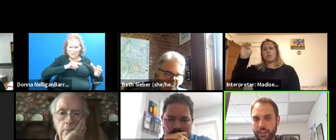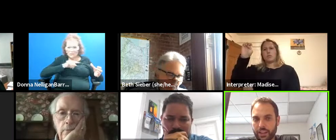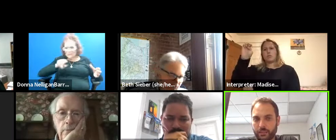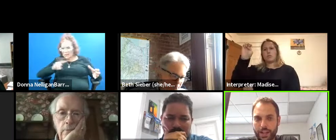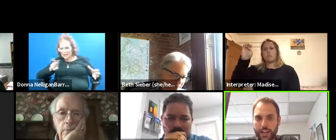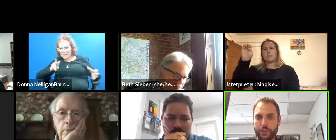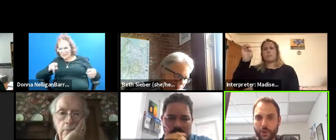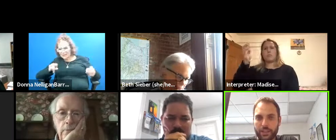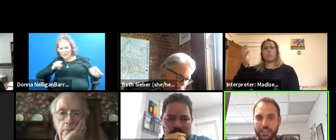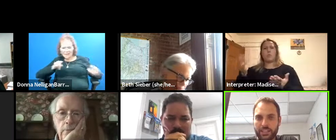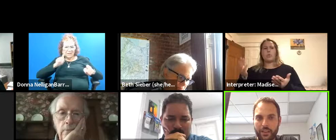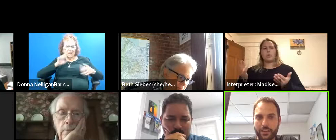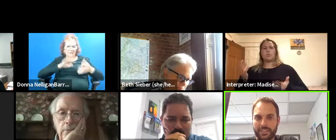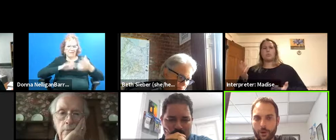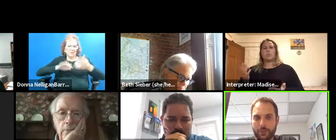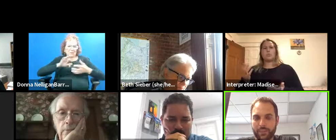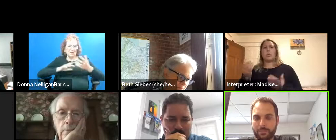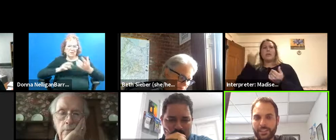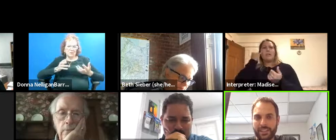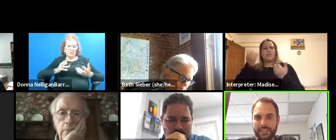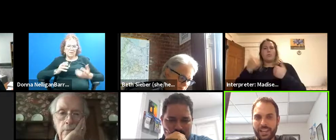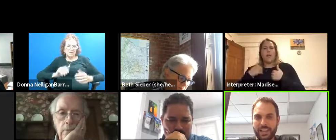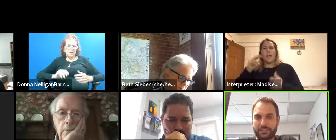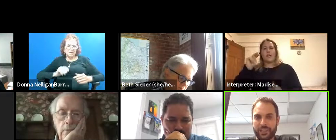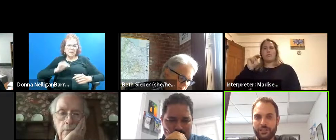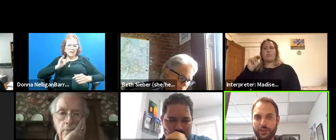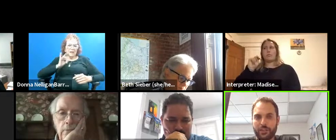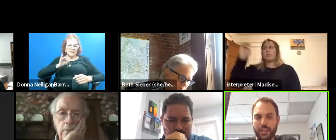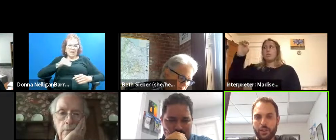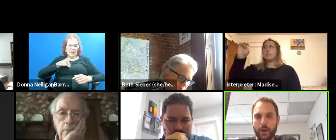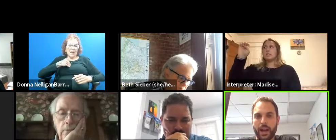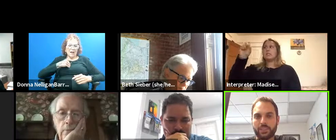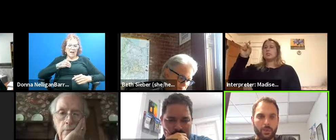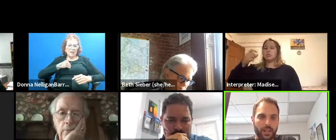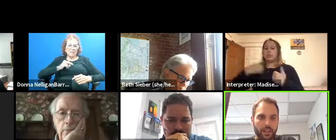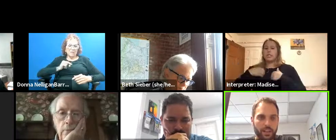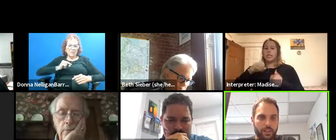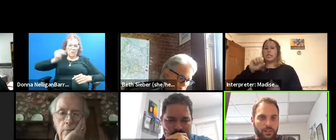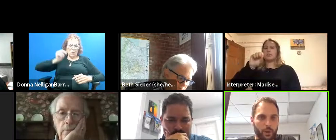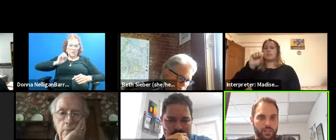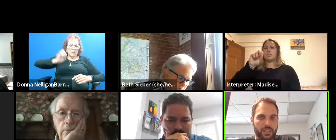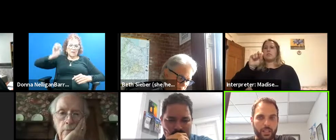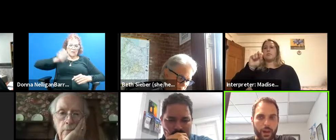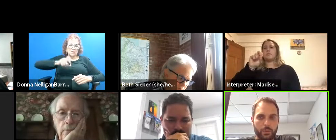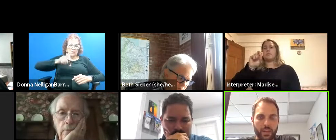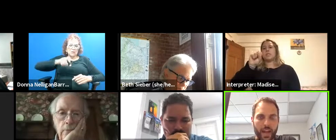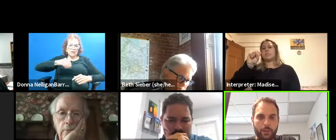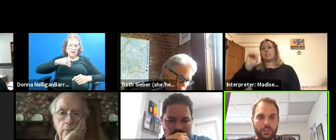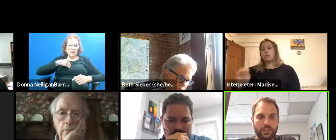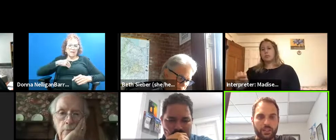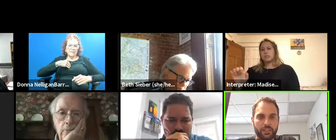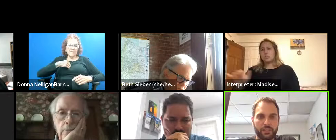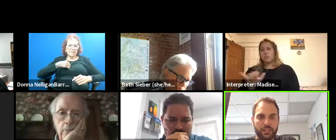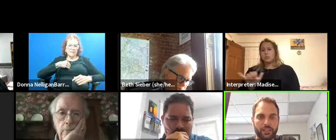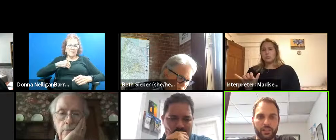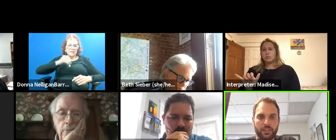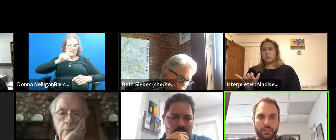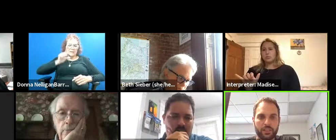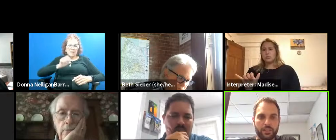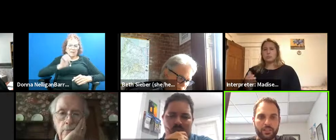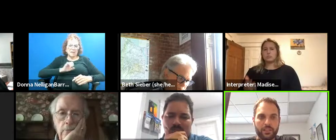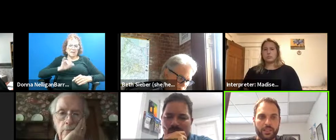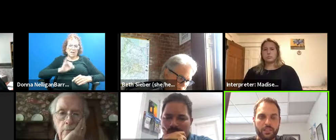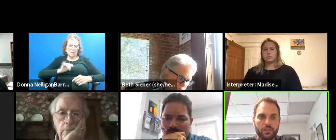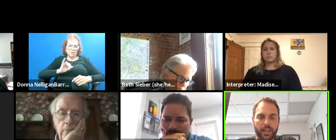that if we're going to have a Northeast, having a Southeast makes a lot of sense, and vice versa on the West. But of course, I would certainly defer